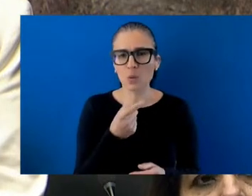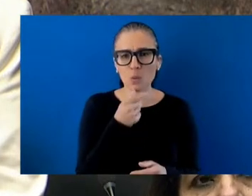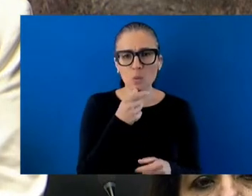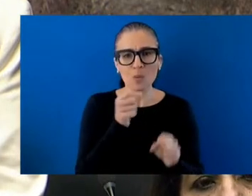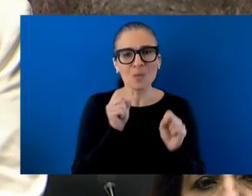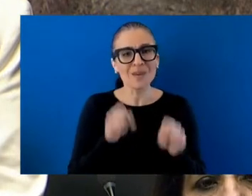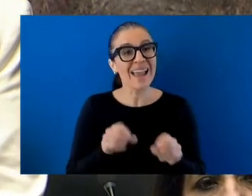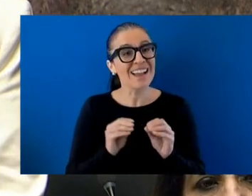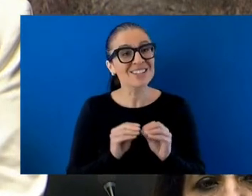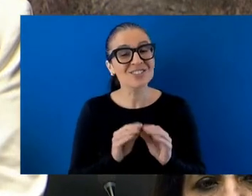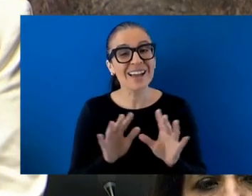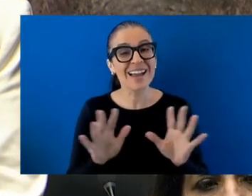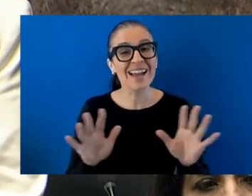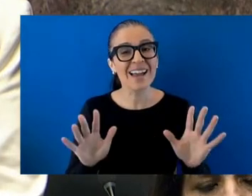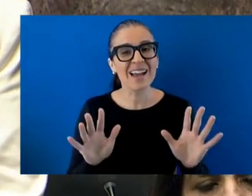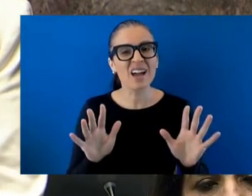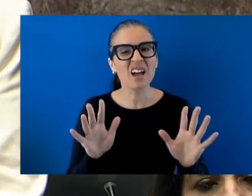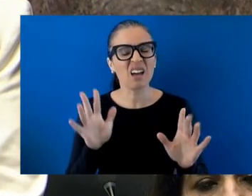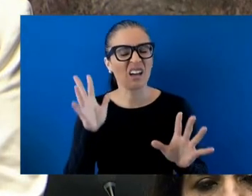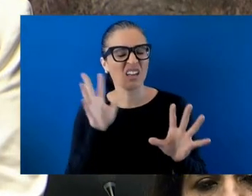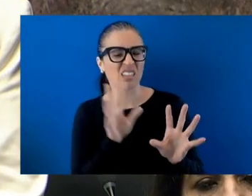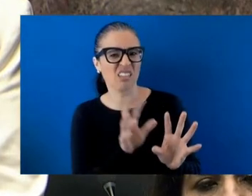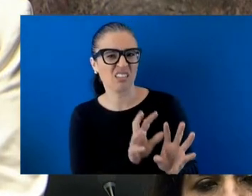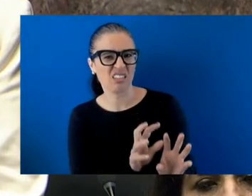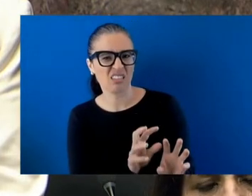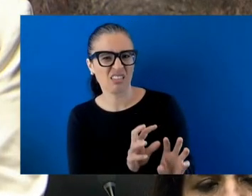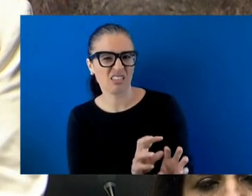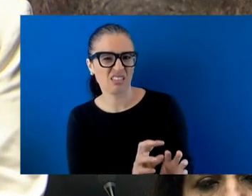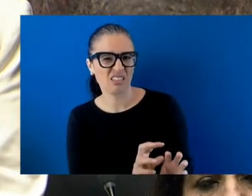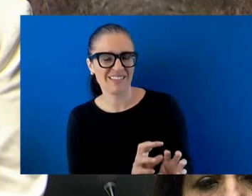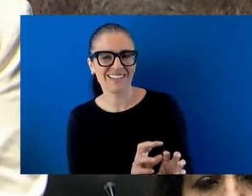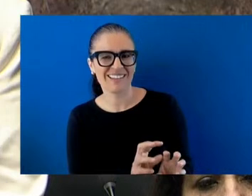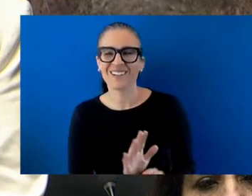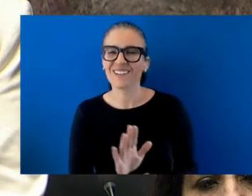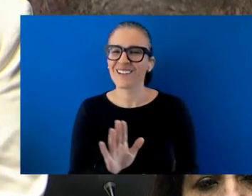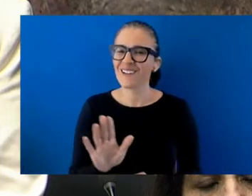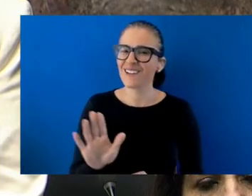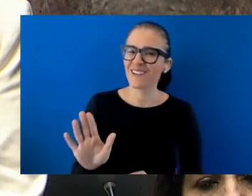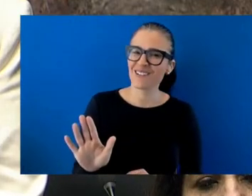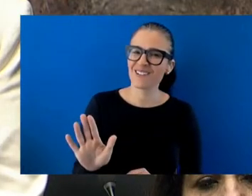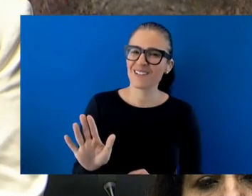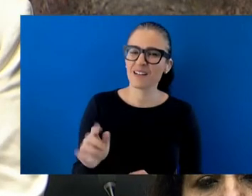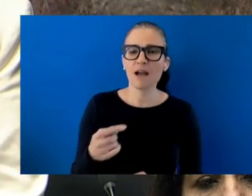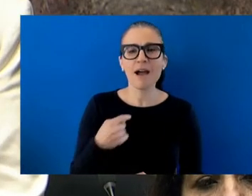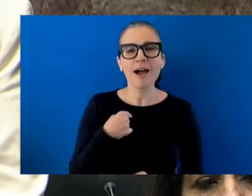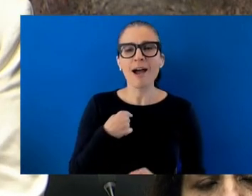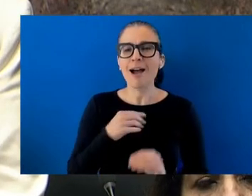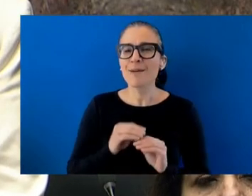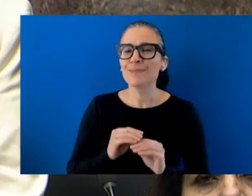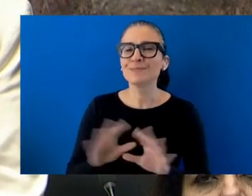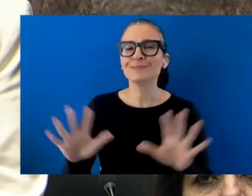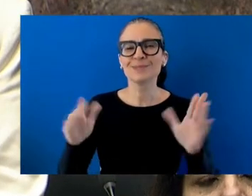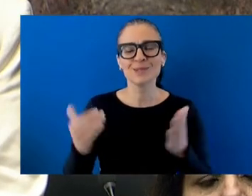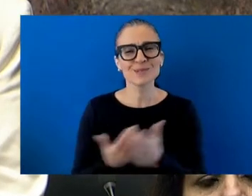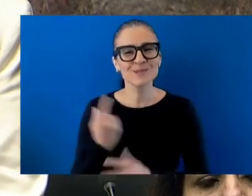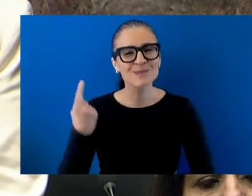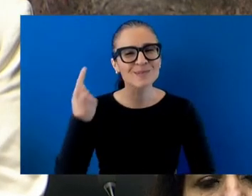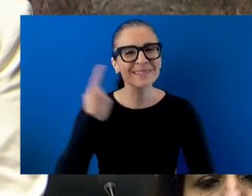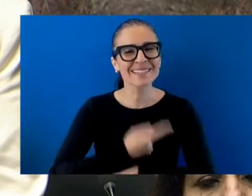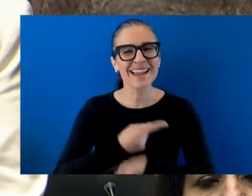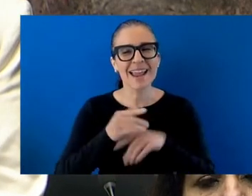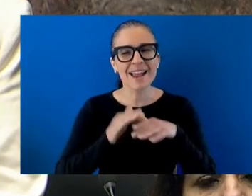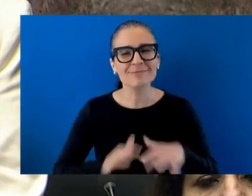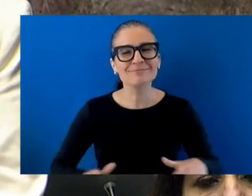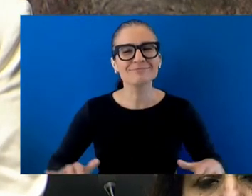falling stars, dripping onto the horizon like drops of sky, brewing new days from the fresh grounds of last night. Remember,